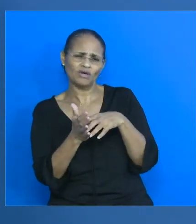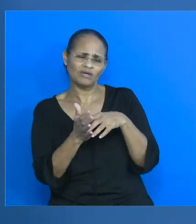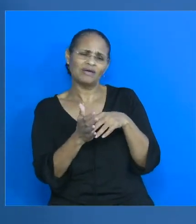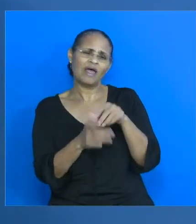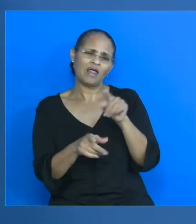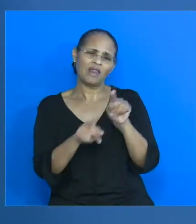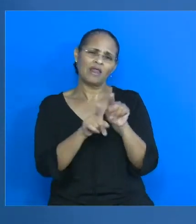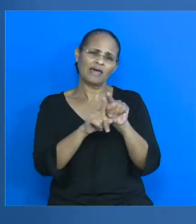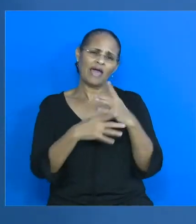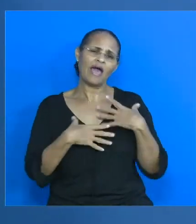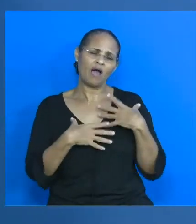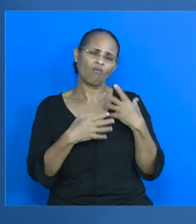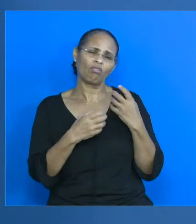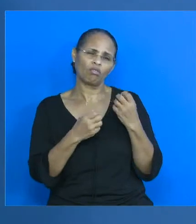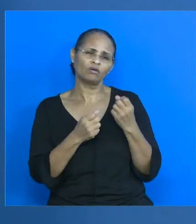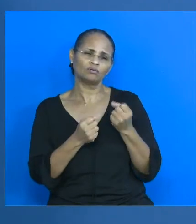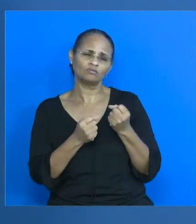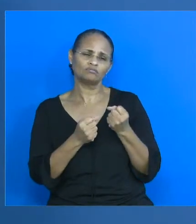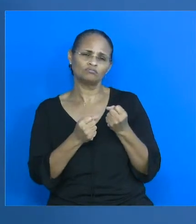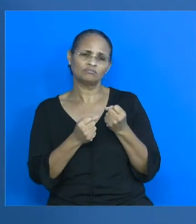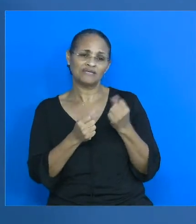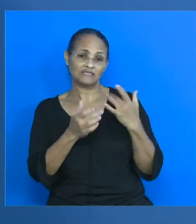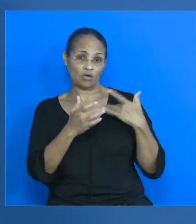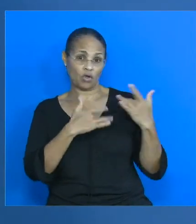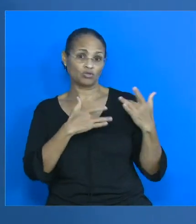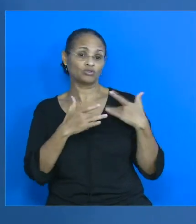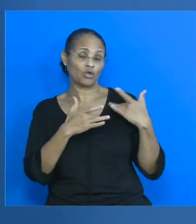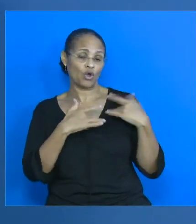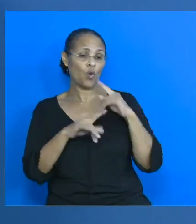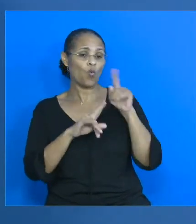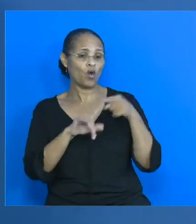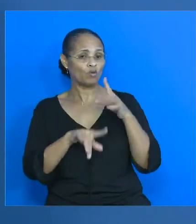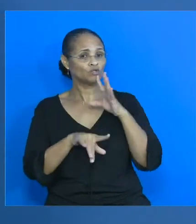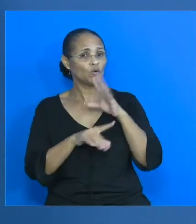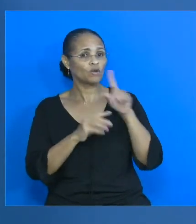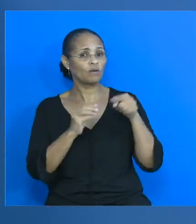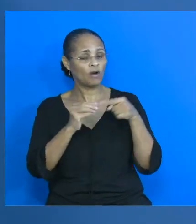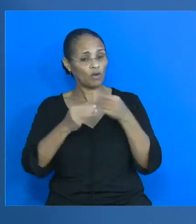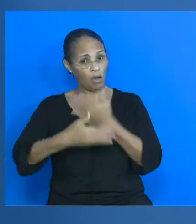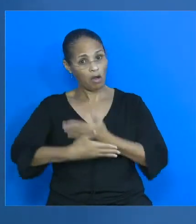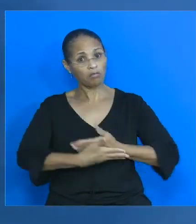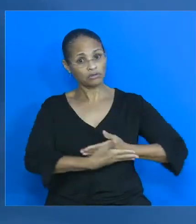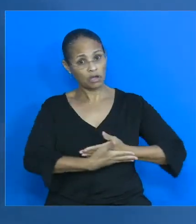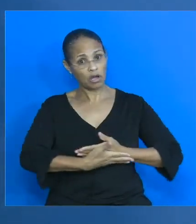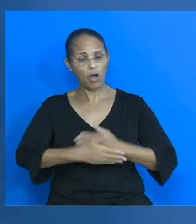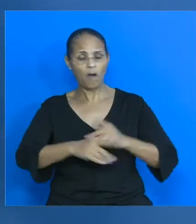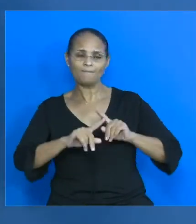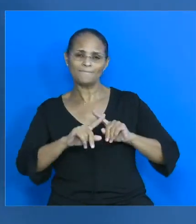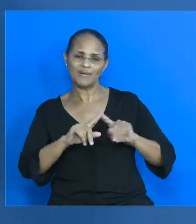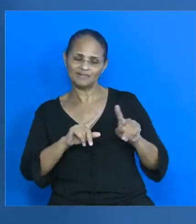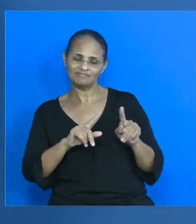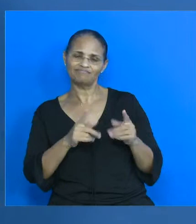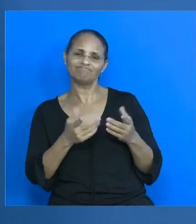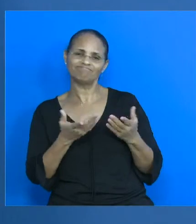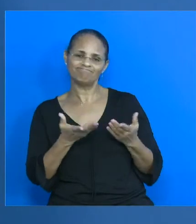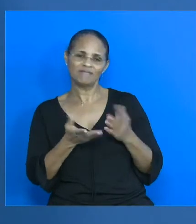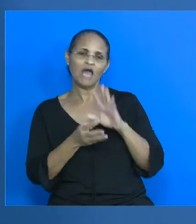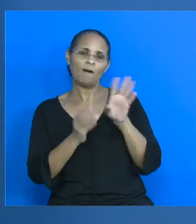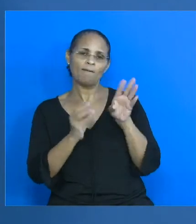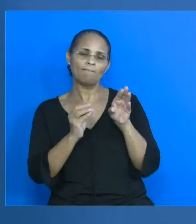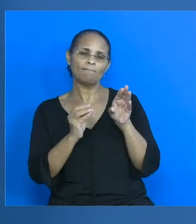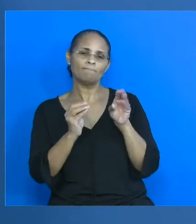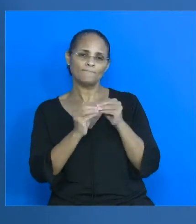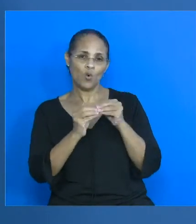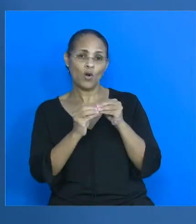play a part in it. Clearly a concern exists when we're speaking about such a young child. However, I think the more